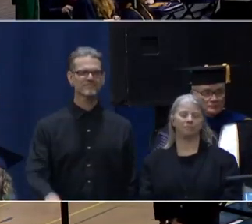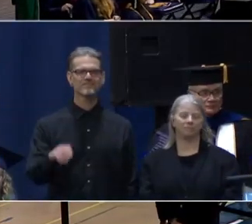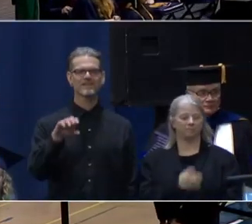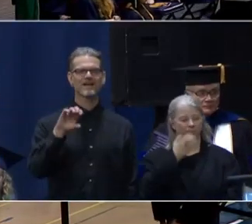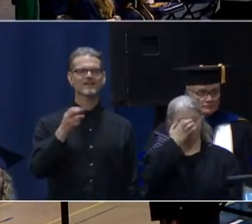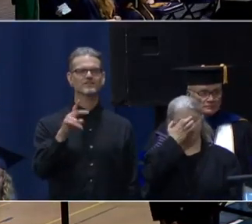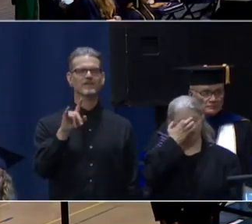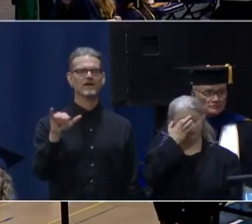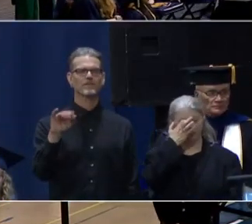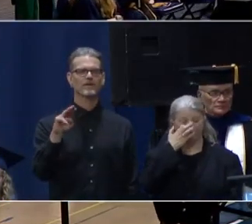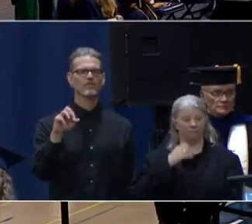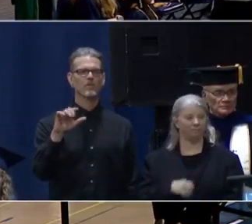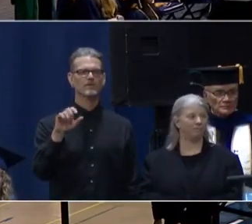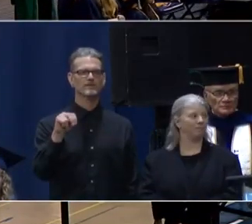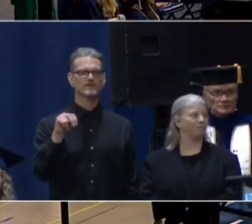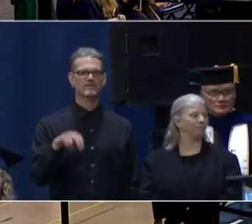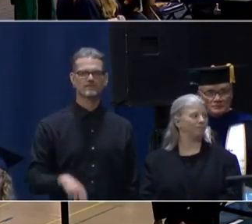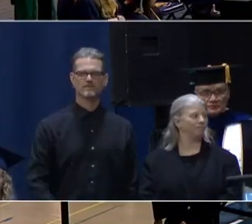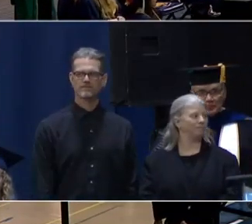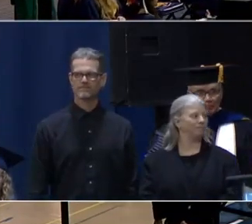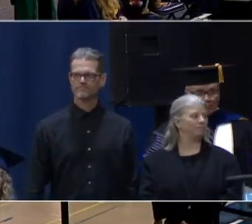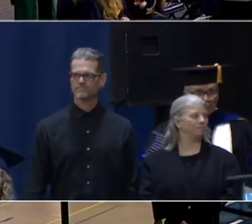Shelby Morton.